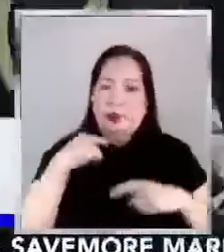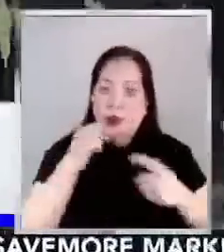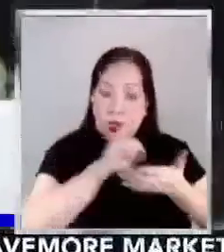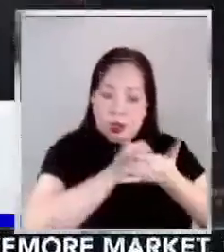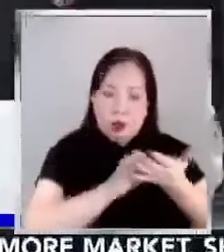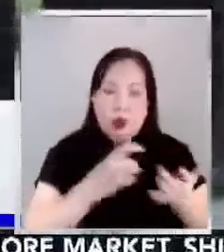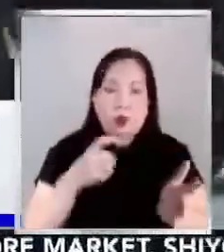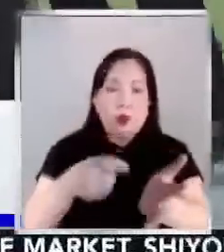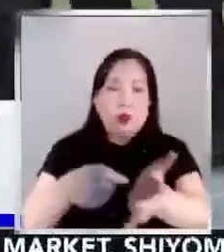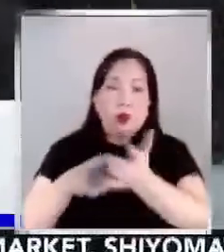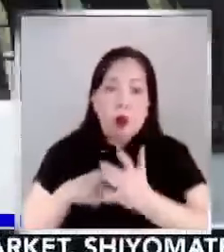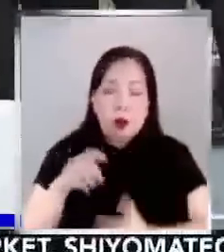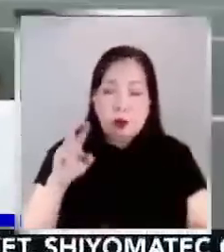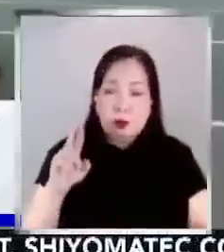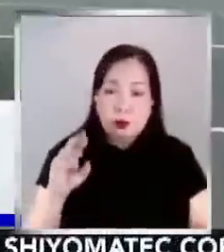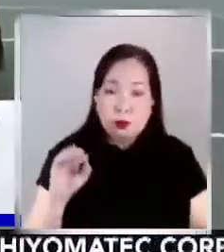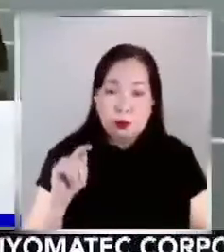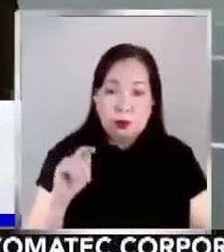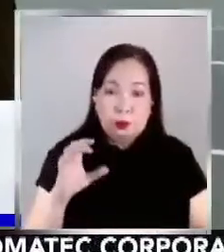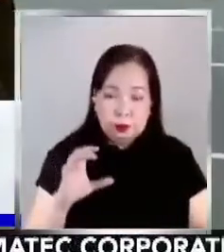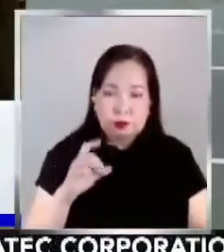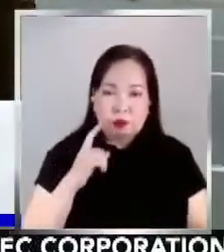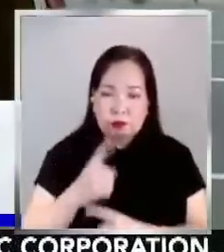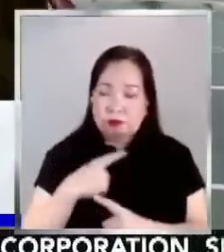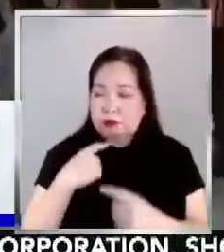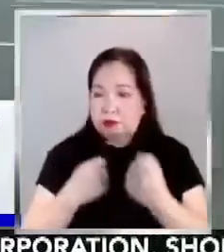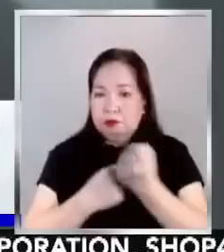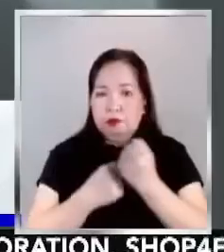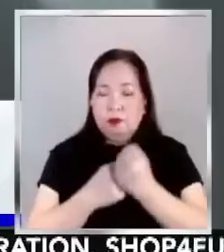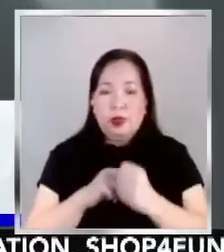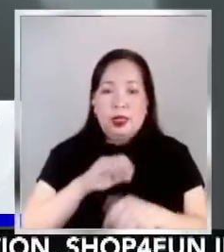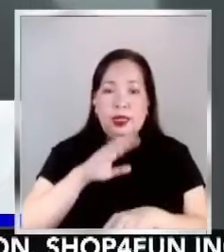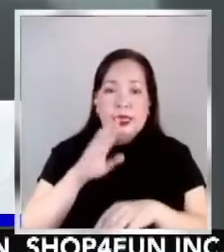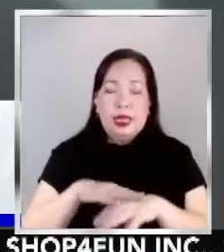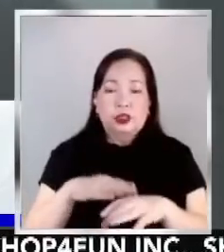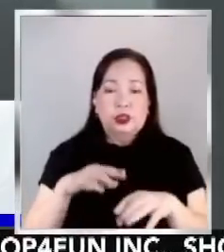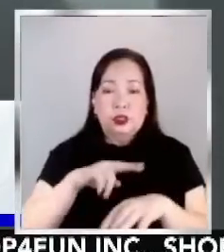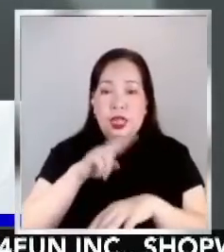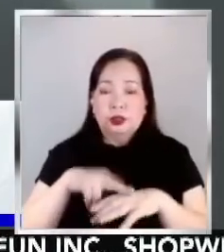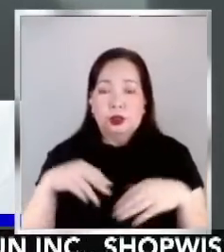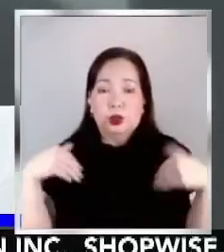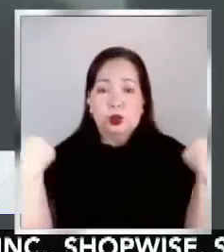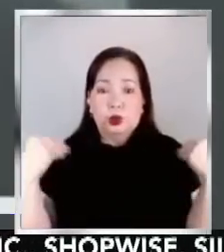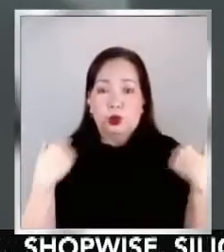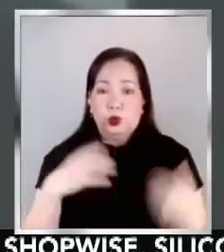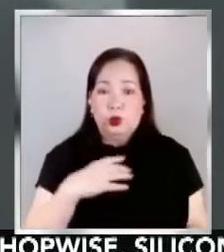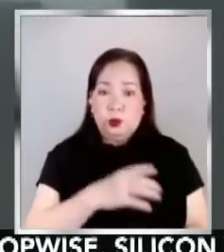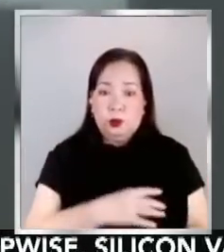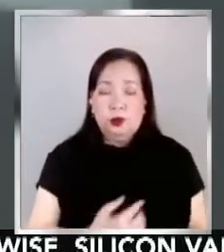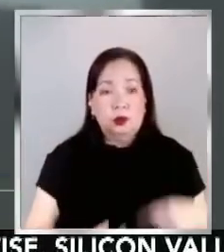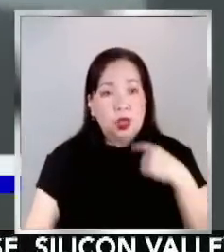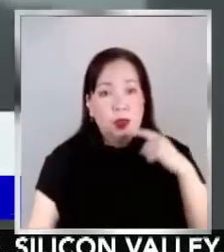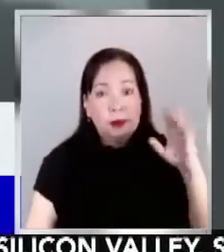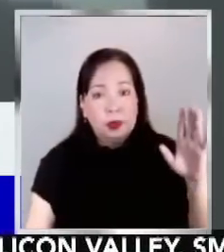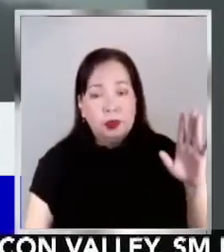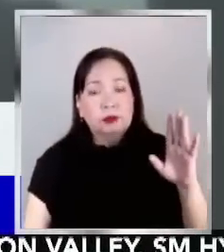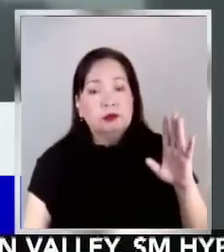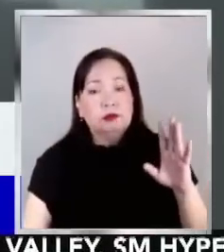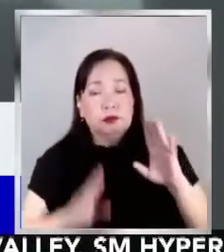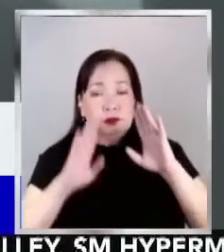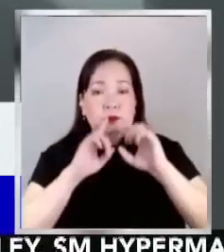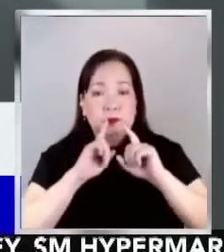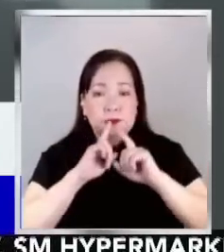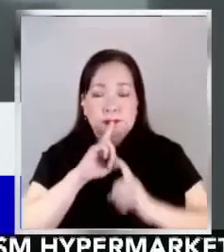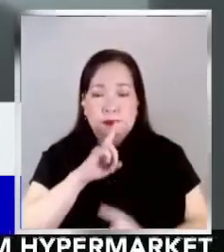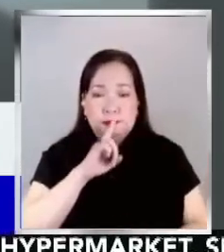ROTC, bagay na pinapaboraan ng National Youth Commission. The President stated his promise in SONA that he is